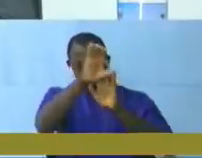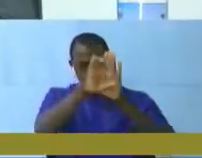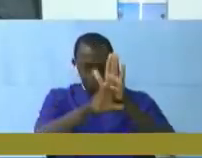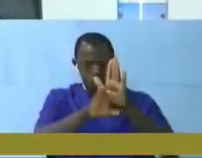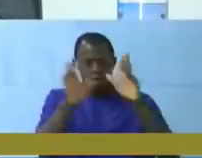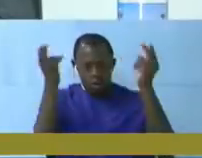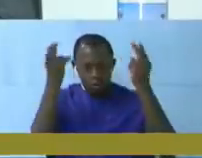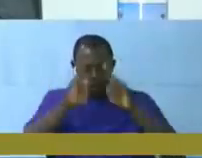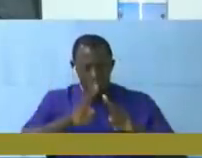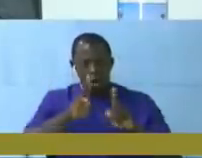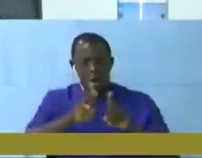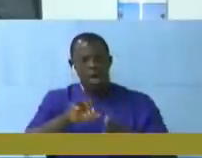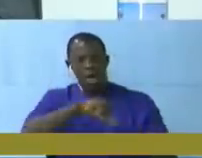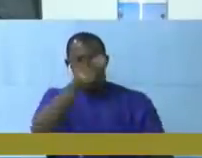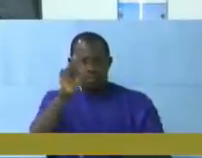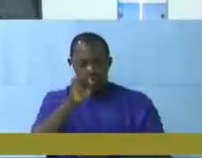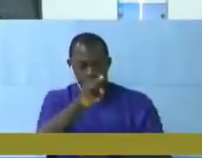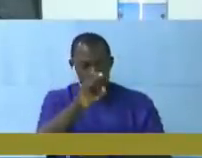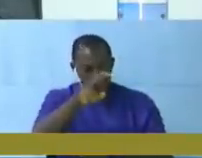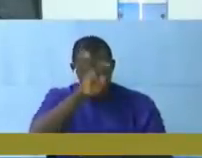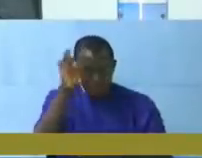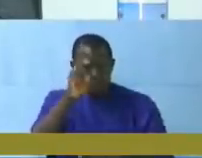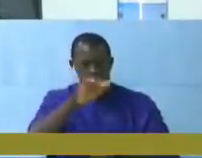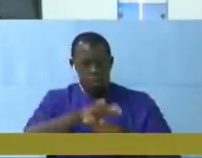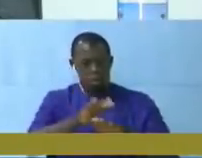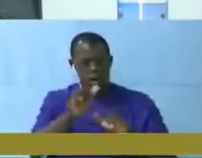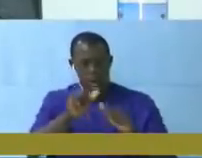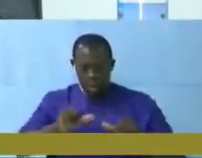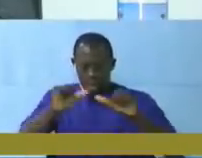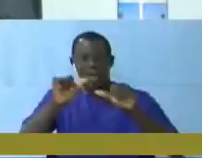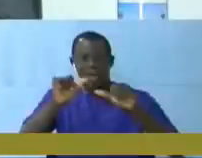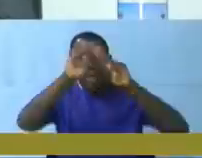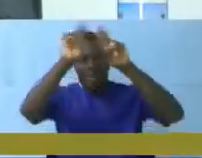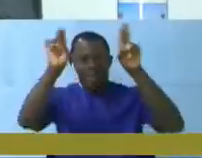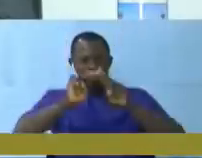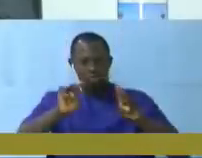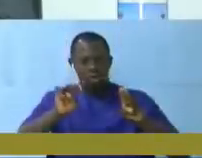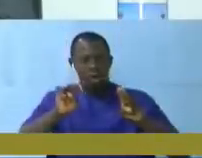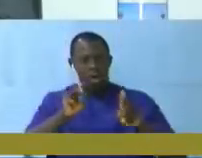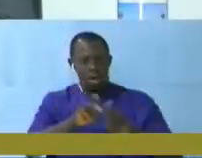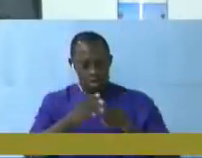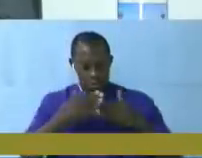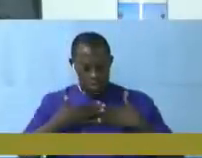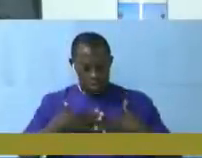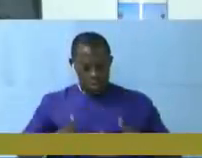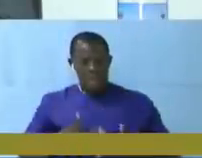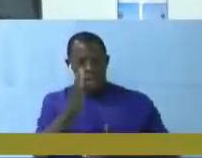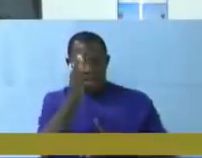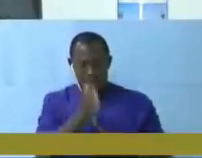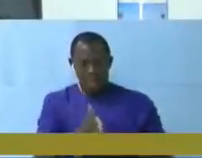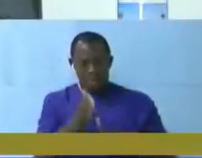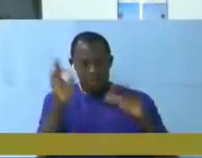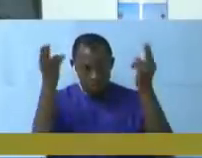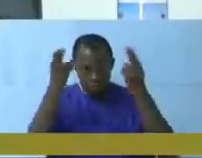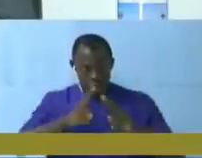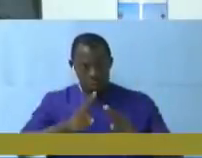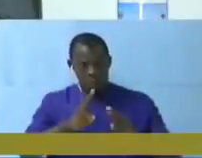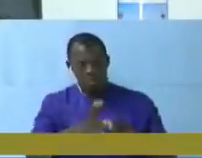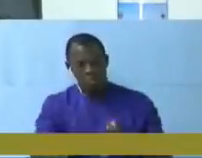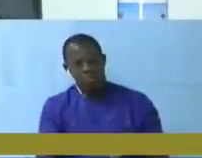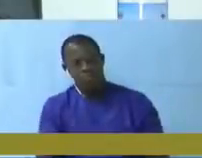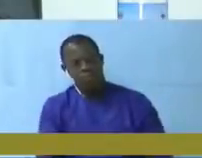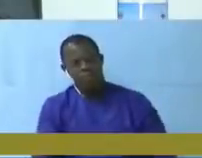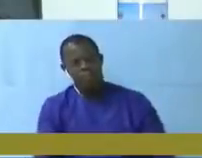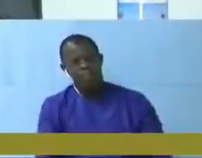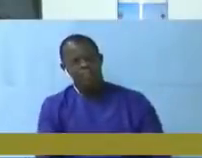on international human rights law, ak ci wali xam xam yi nga am ni yeb ci wali loi yi